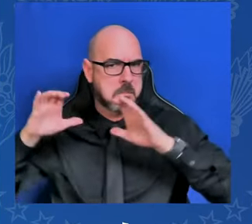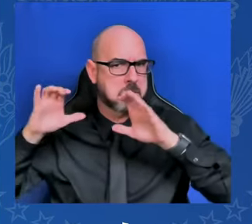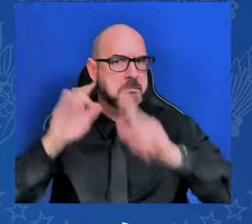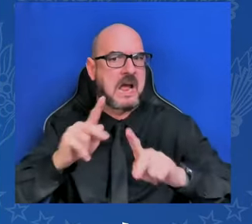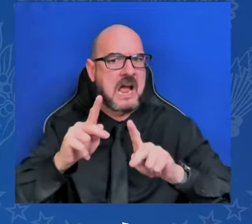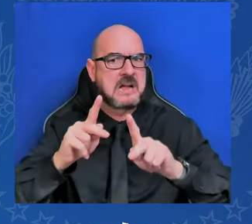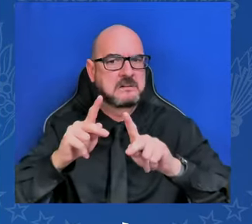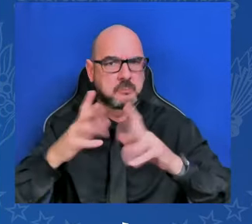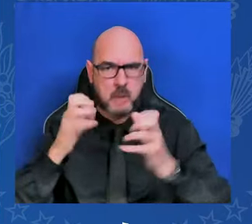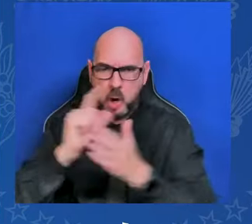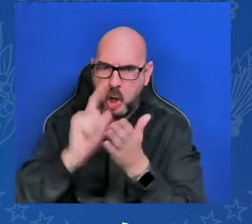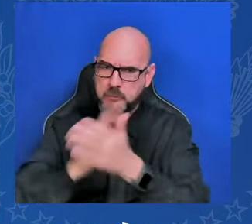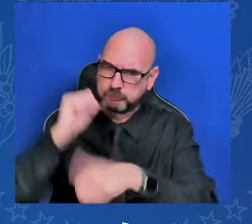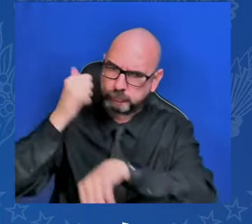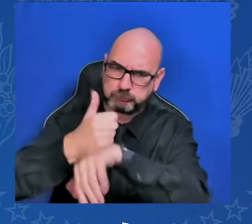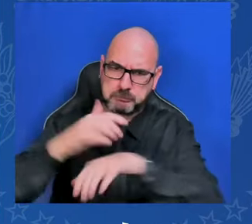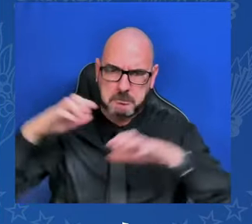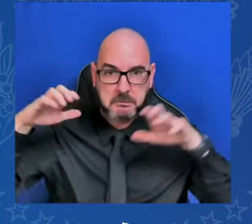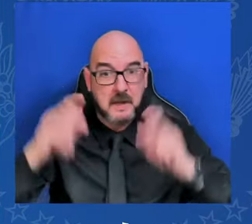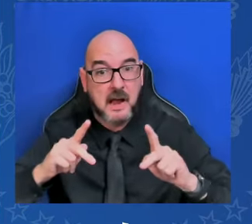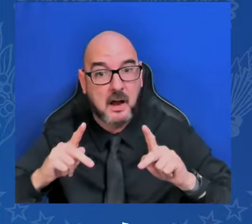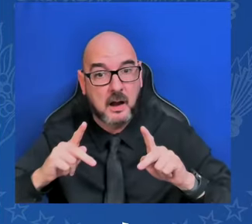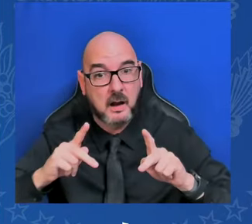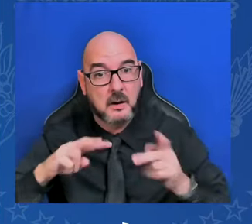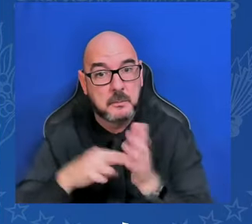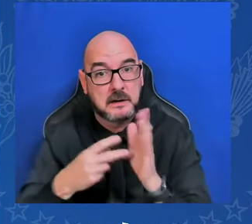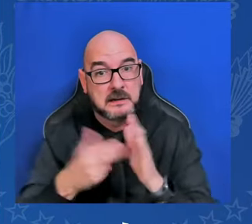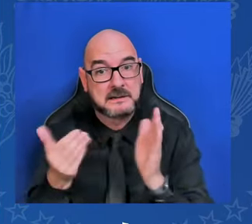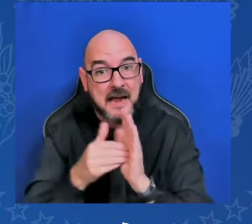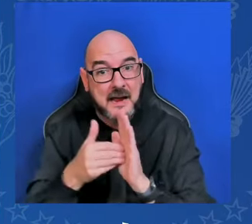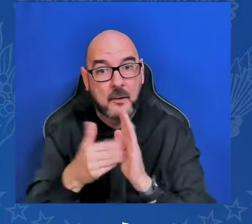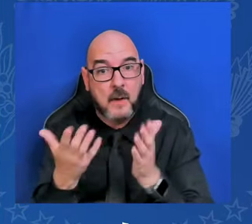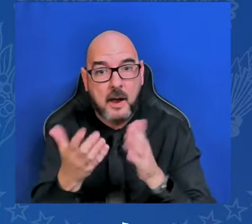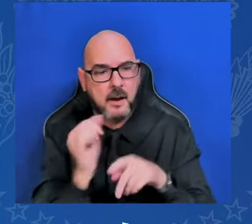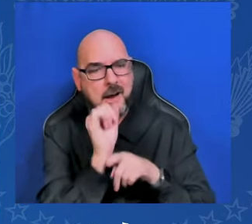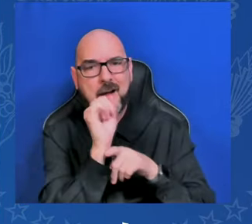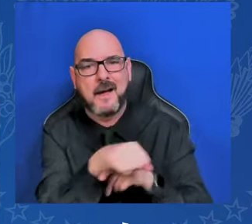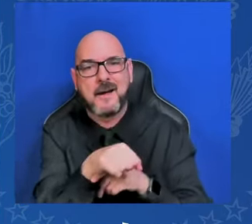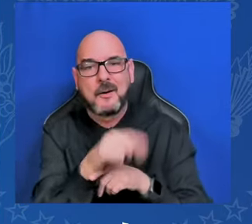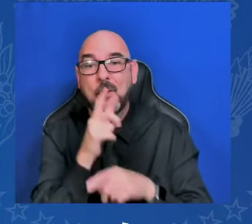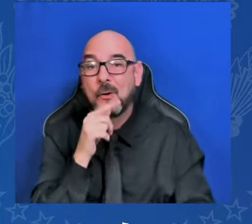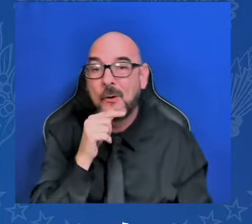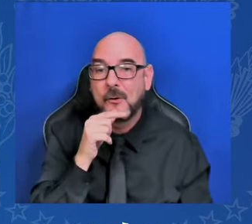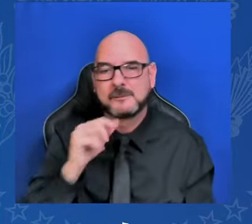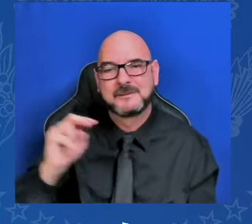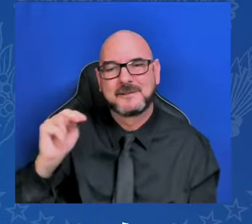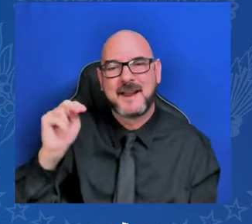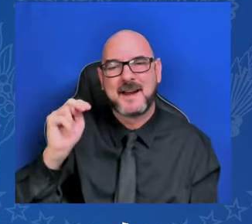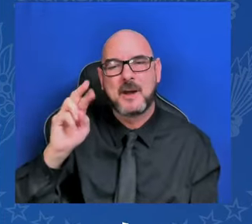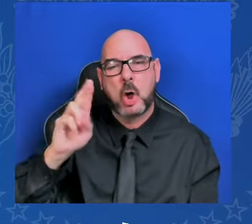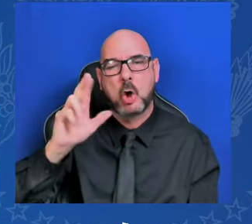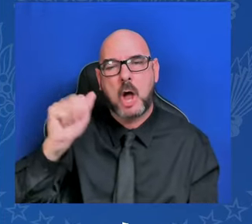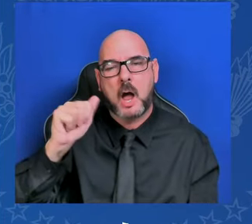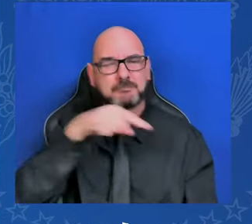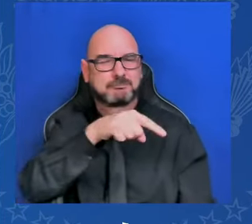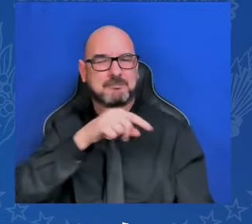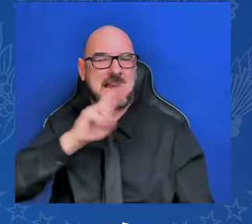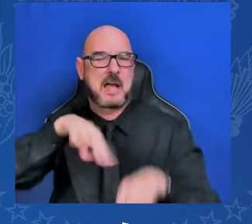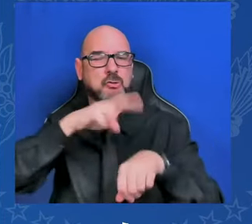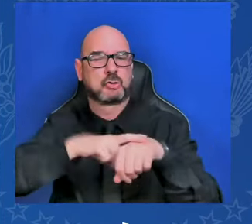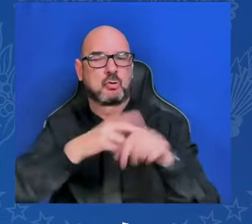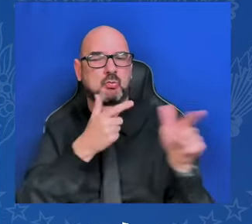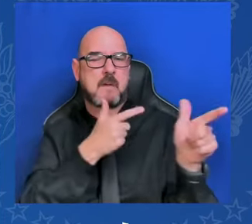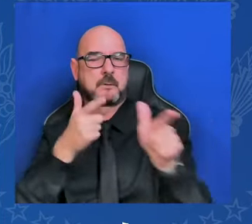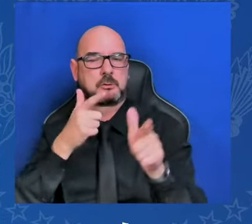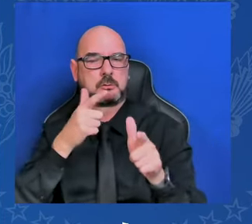beating the NRA again, banning assault weapons, high-capacity magazines, which we did before. Finishing the job means continuing our fight